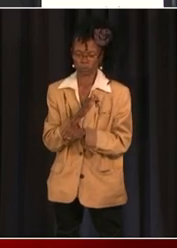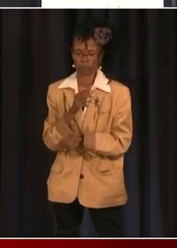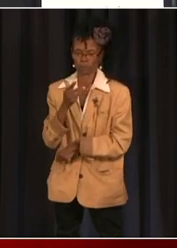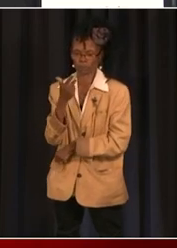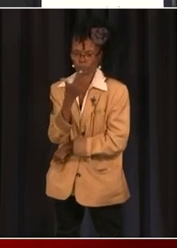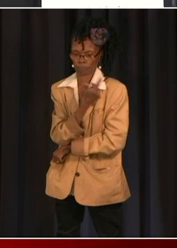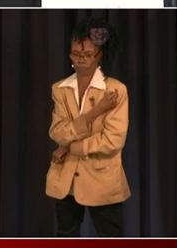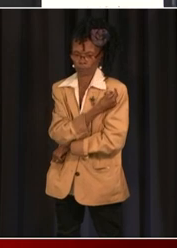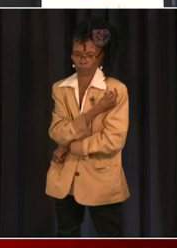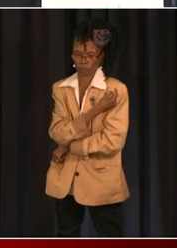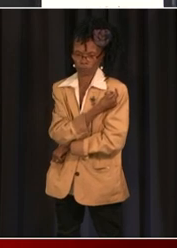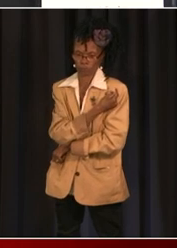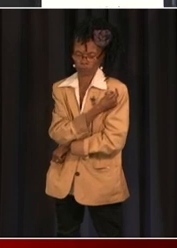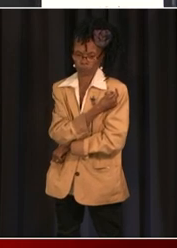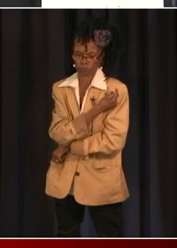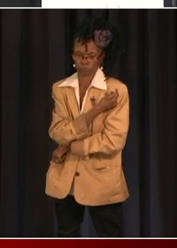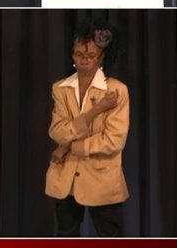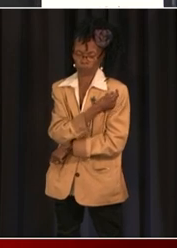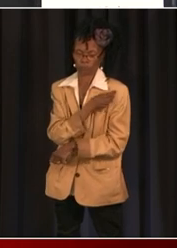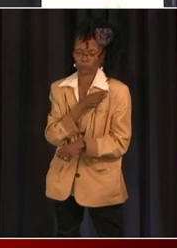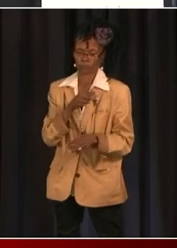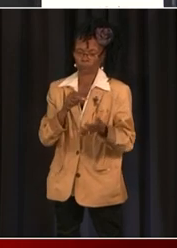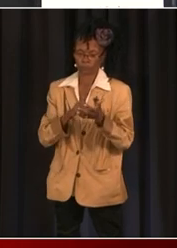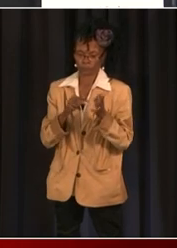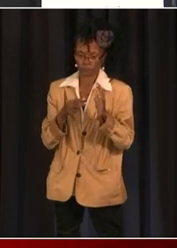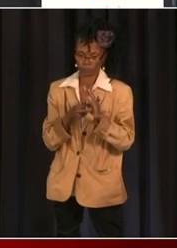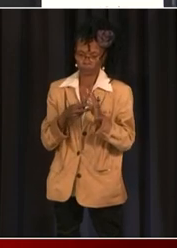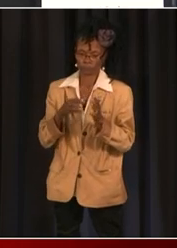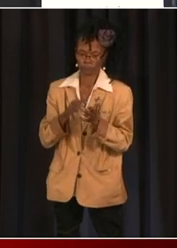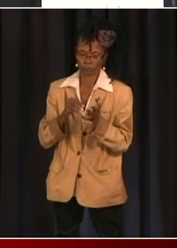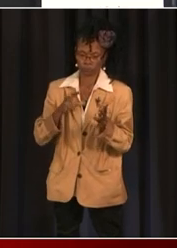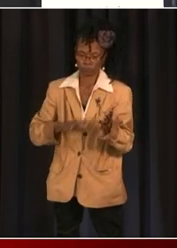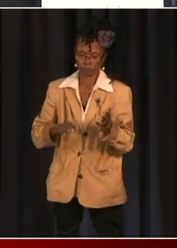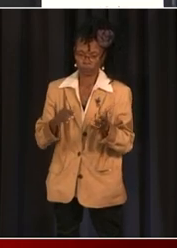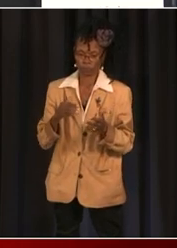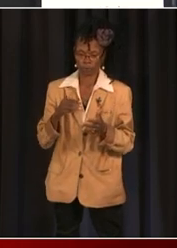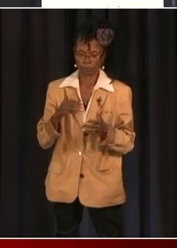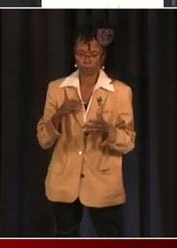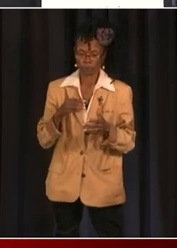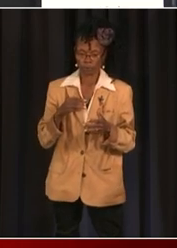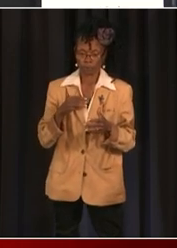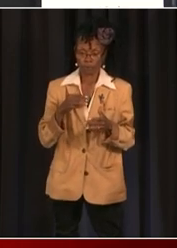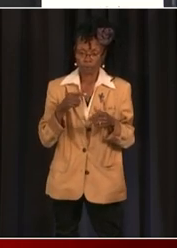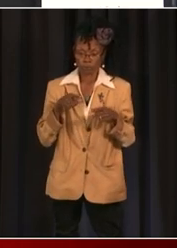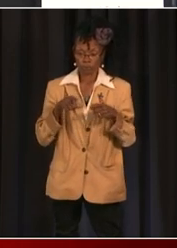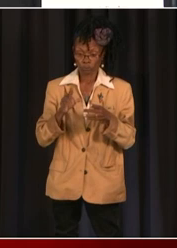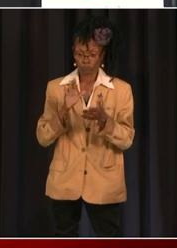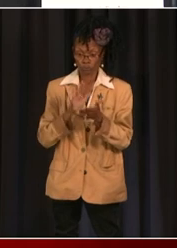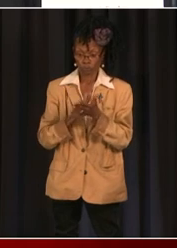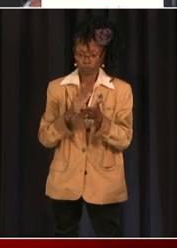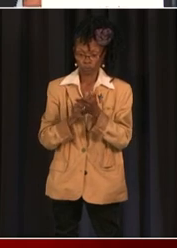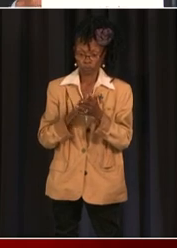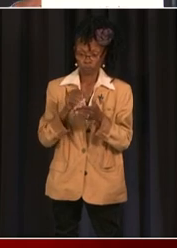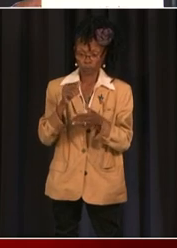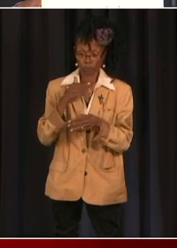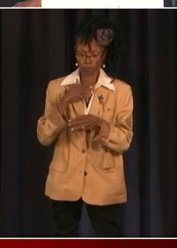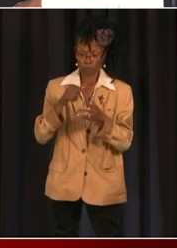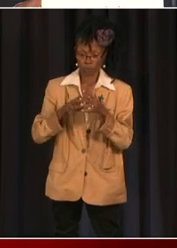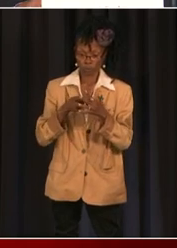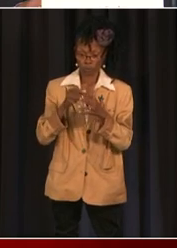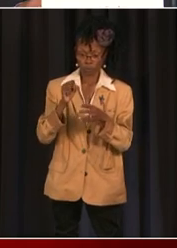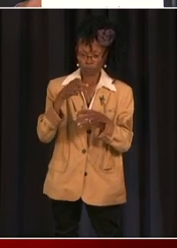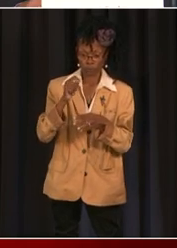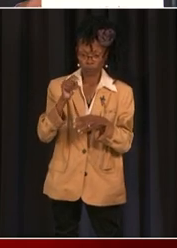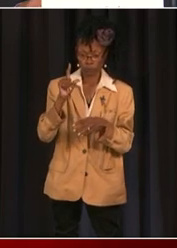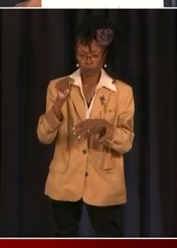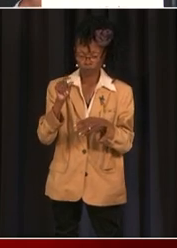What that means is students have until the 20th day of school to have that completed. We're also offering opportunities for